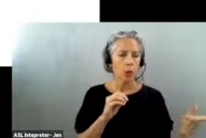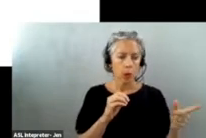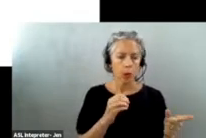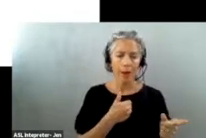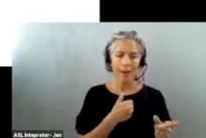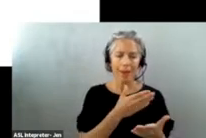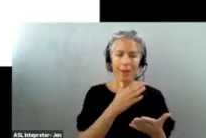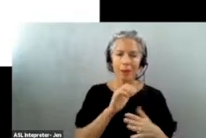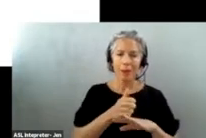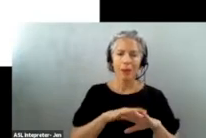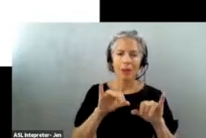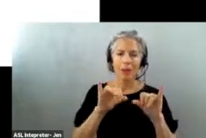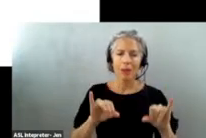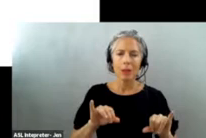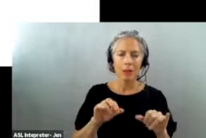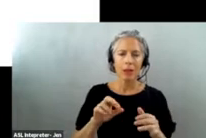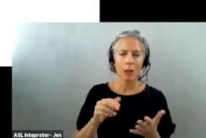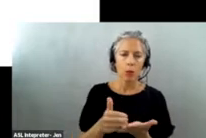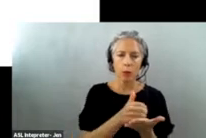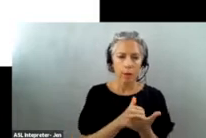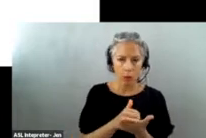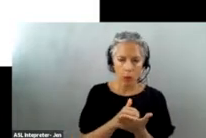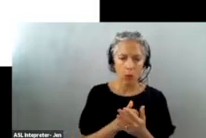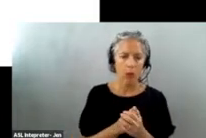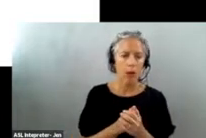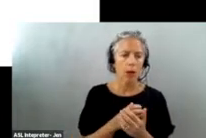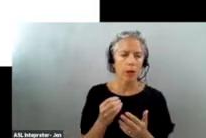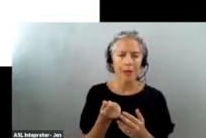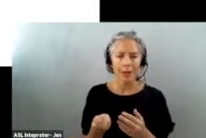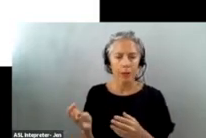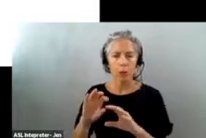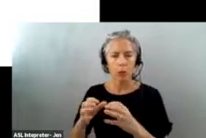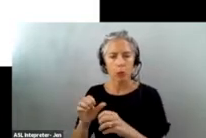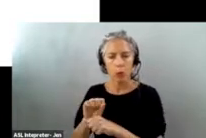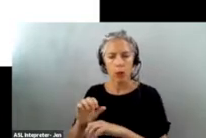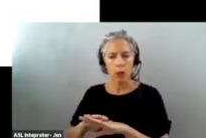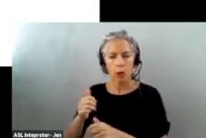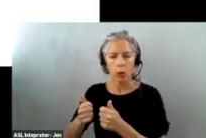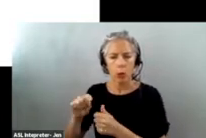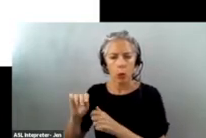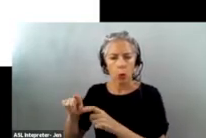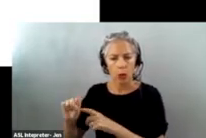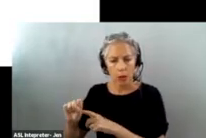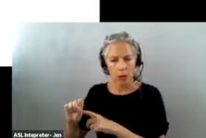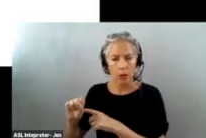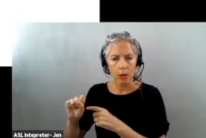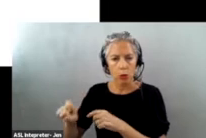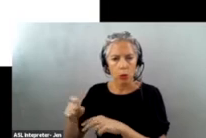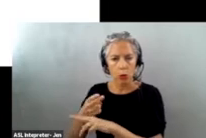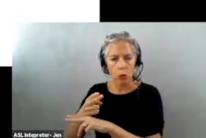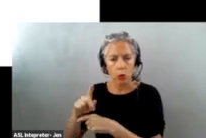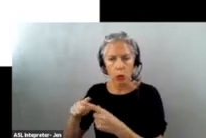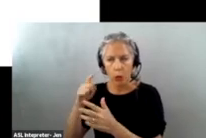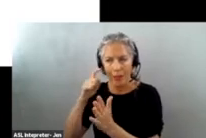had several working groups working on what tools shall you use when you identify